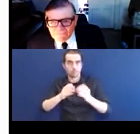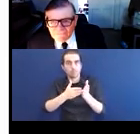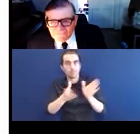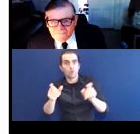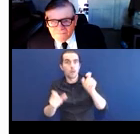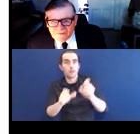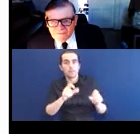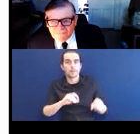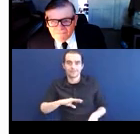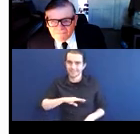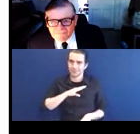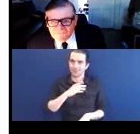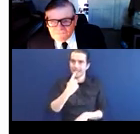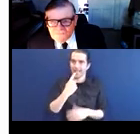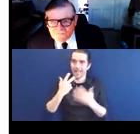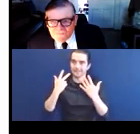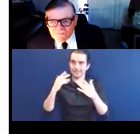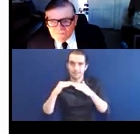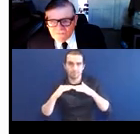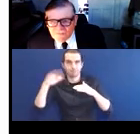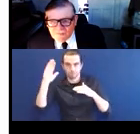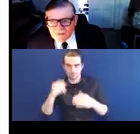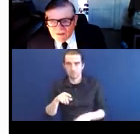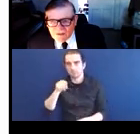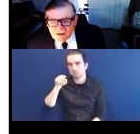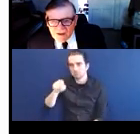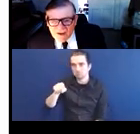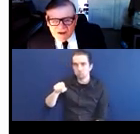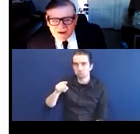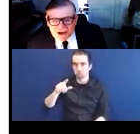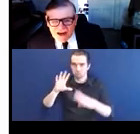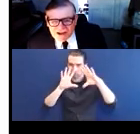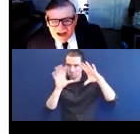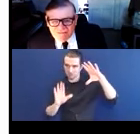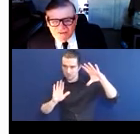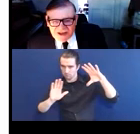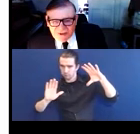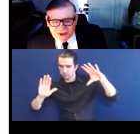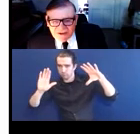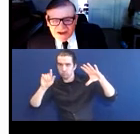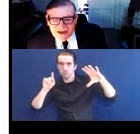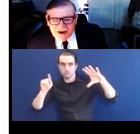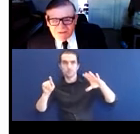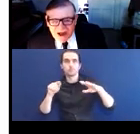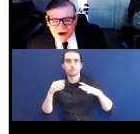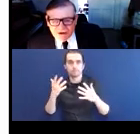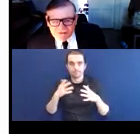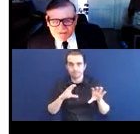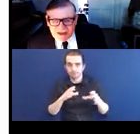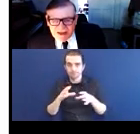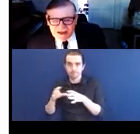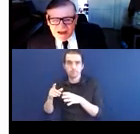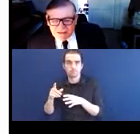permanent residents, and refugees with legal status. The challenge I am faced with here in my